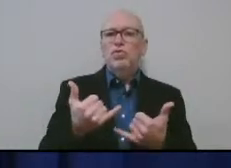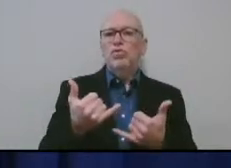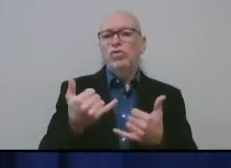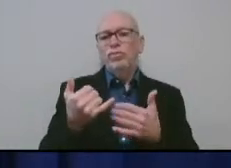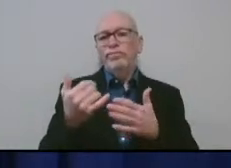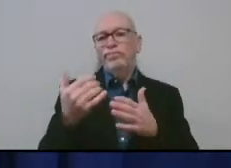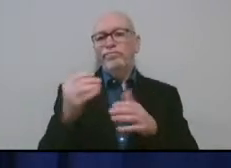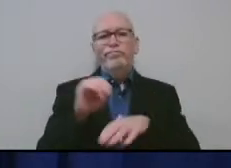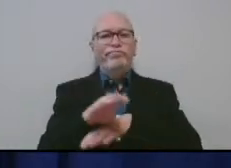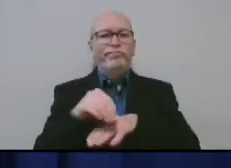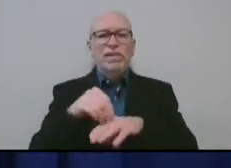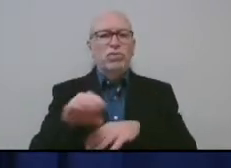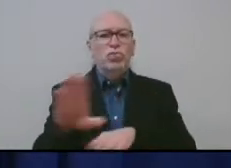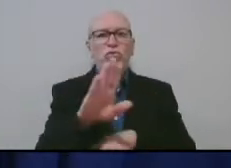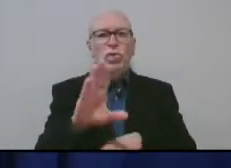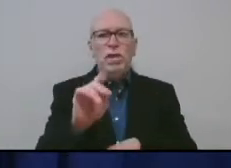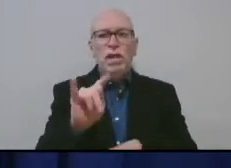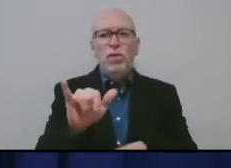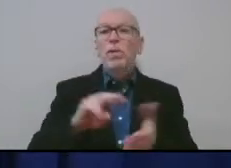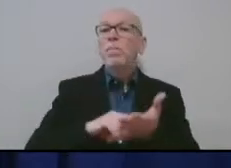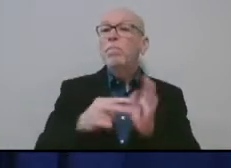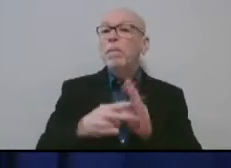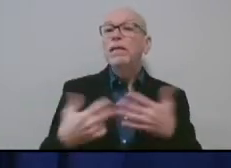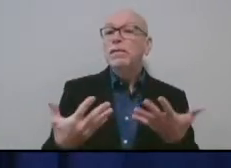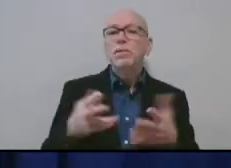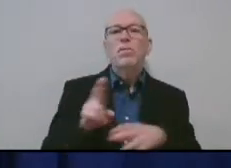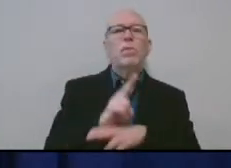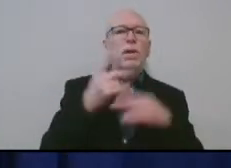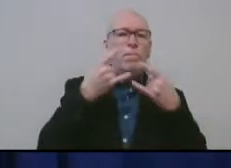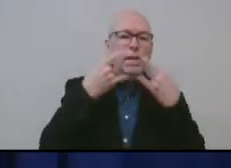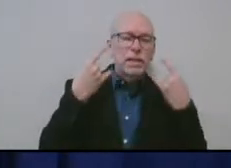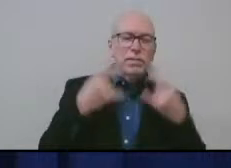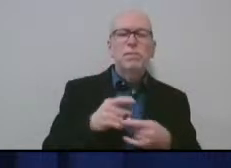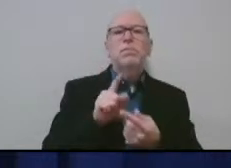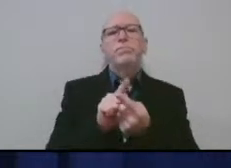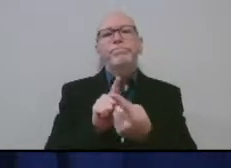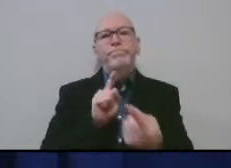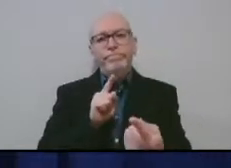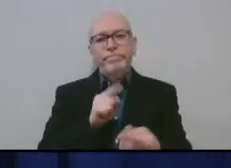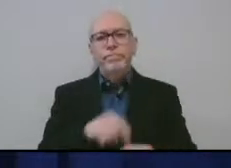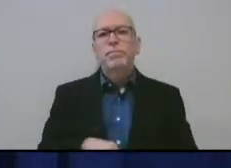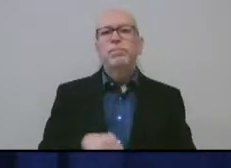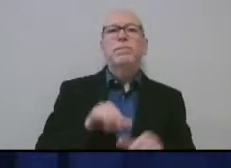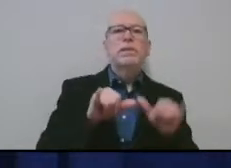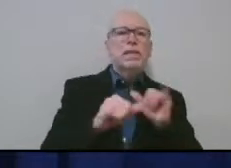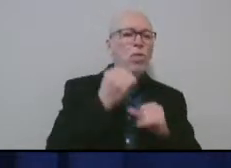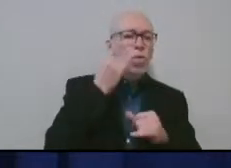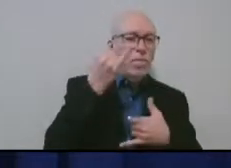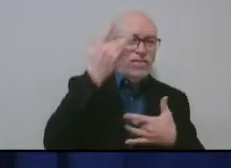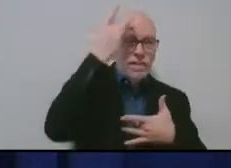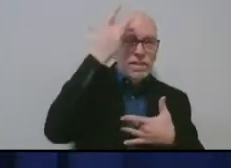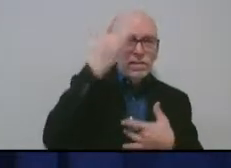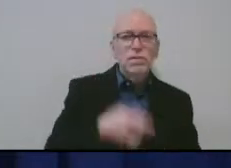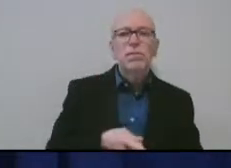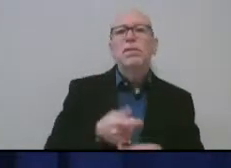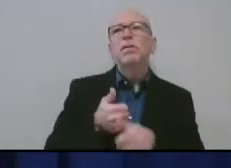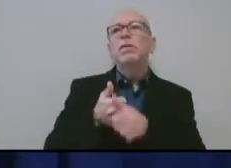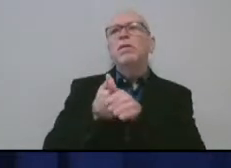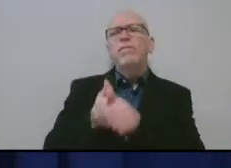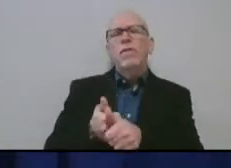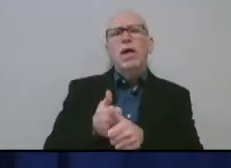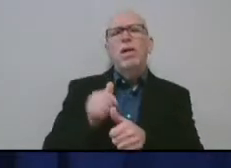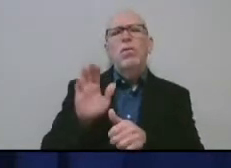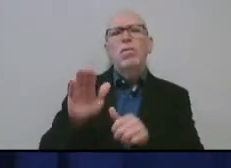counties. That means wearing a mask, practicing social distancing, staying home if you're sick, and following the capacity